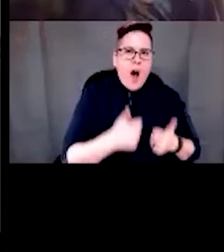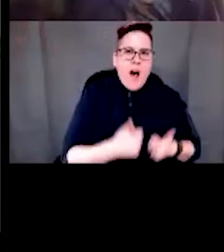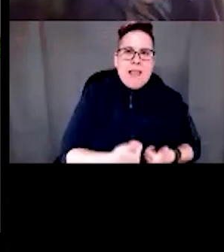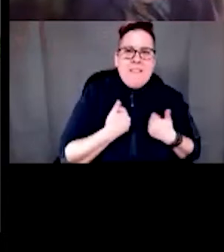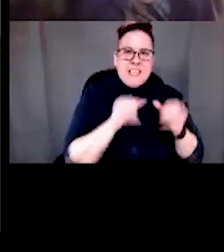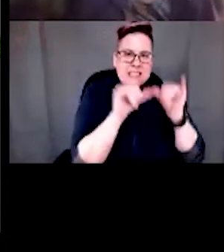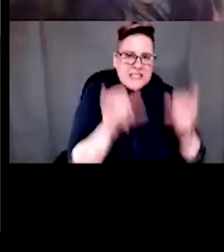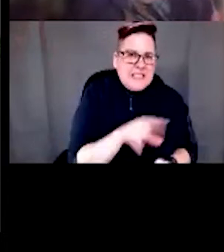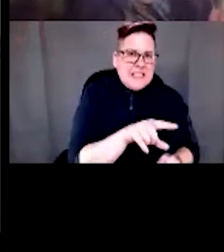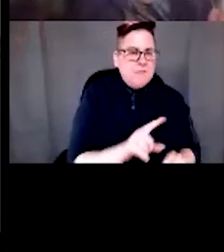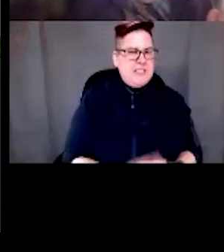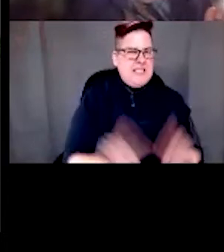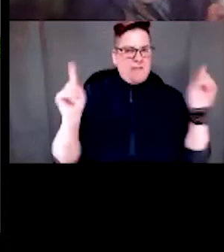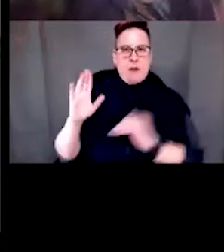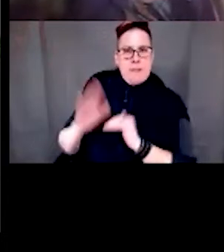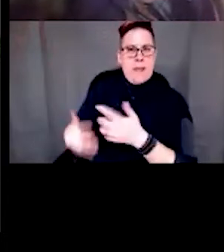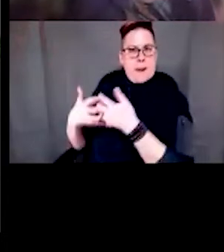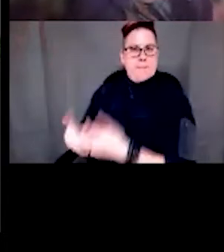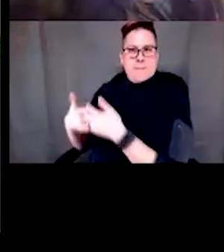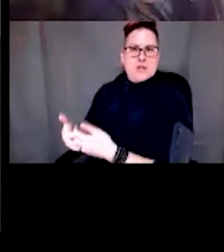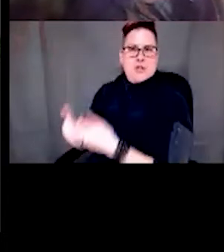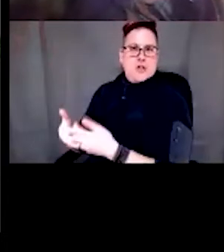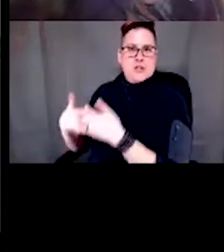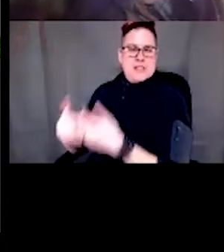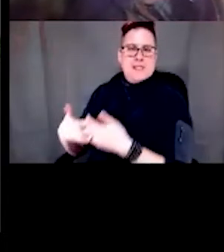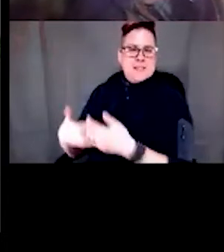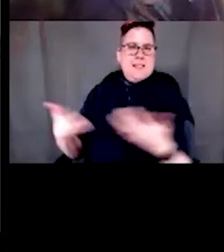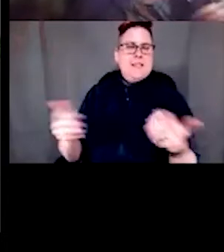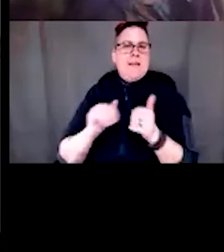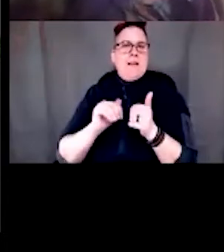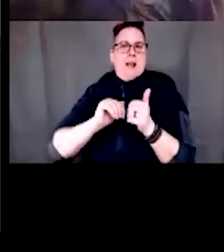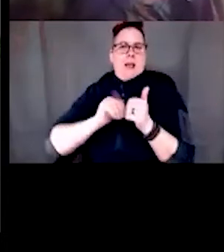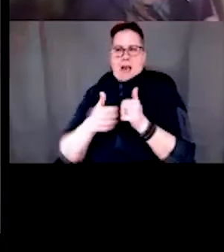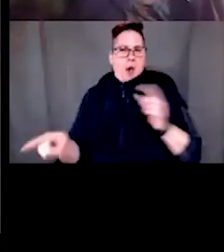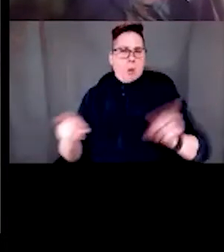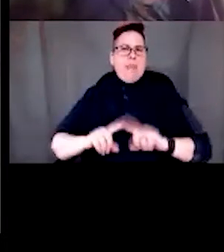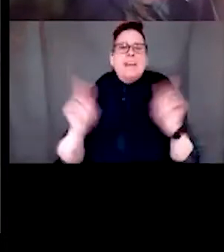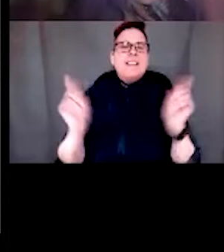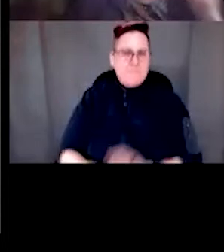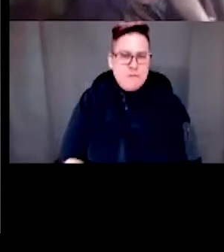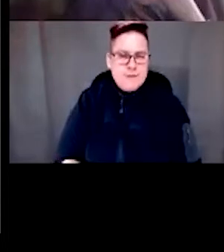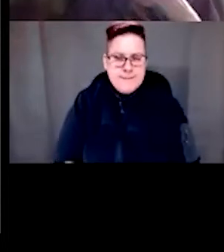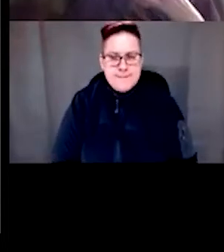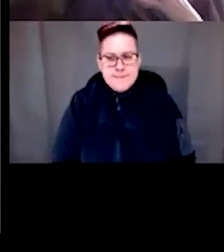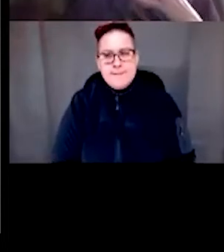are they different from systems if we look at systems as machines? What's the difference?